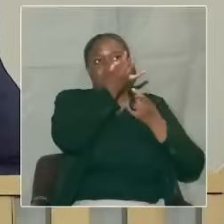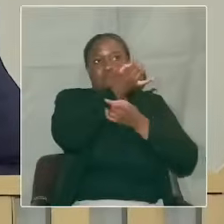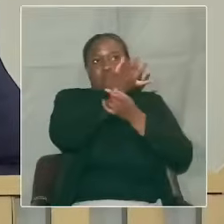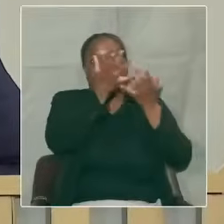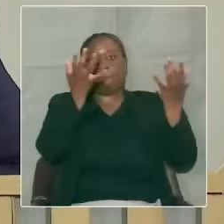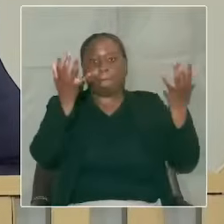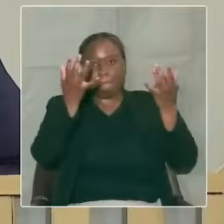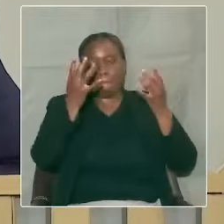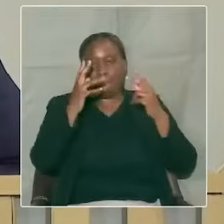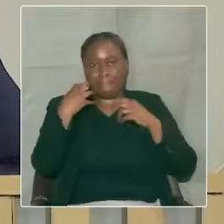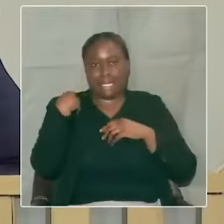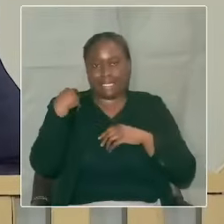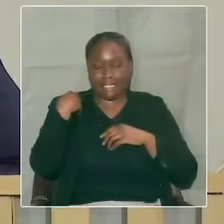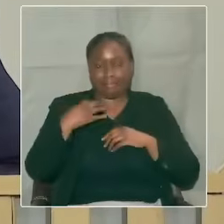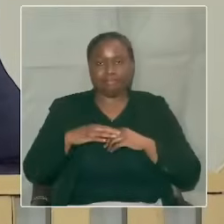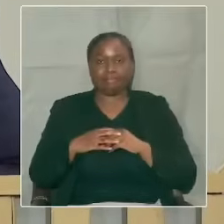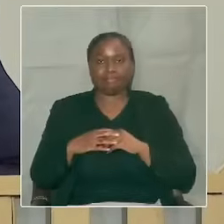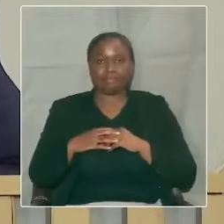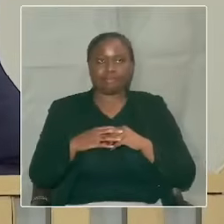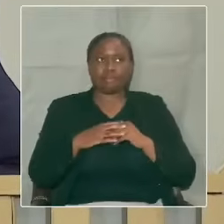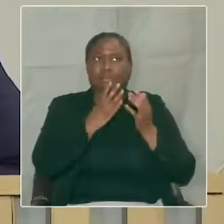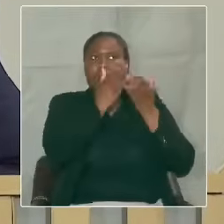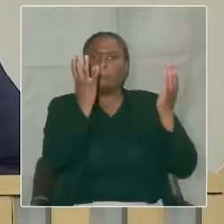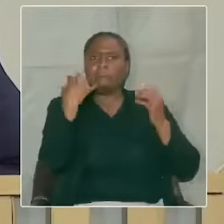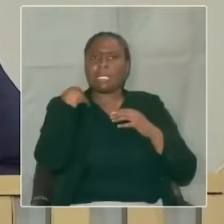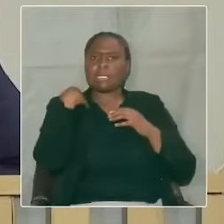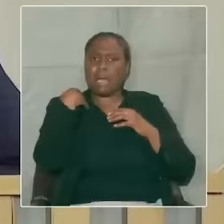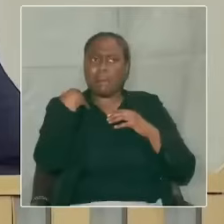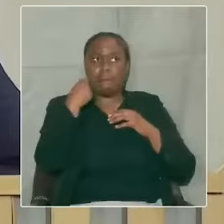that ministerial approval was not